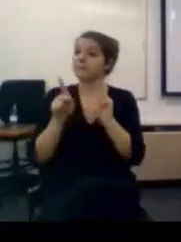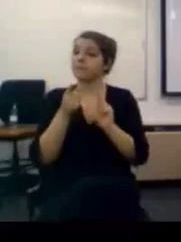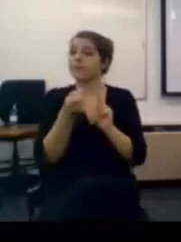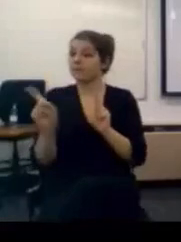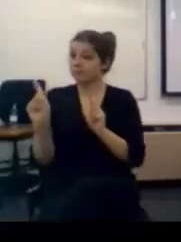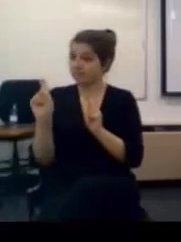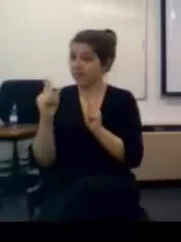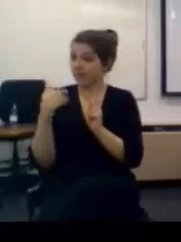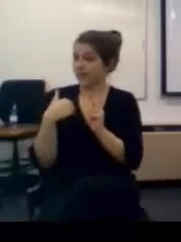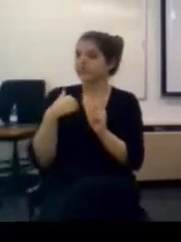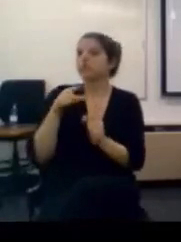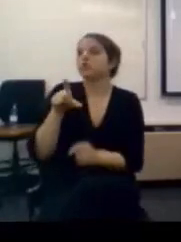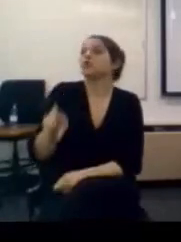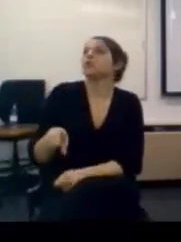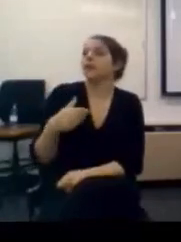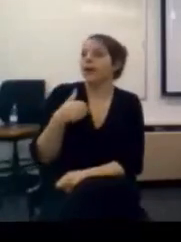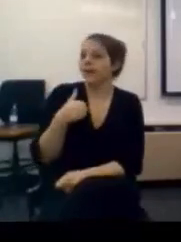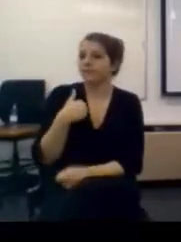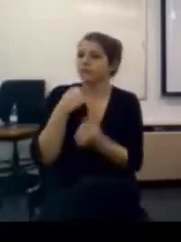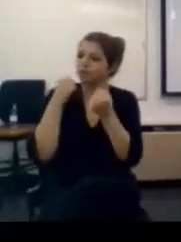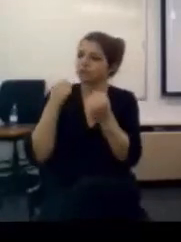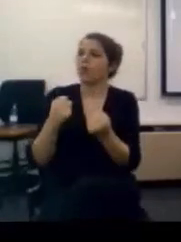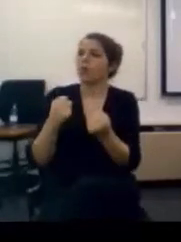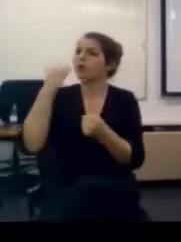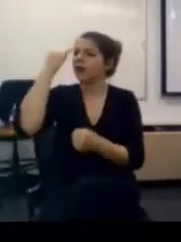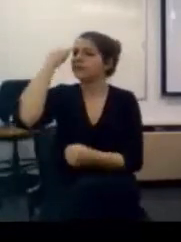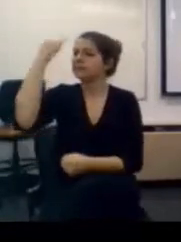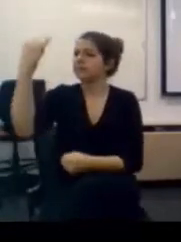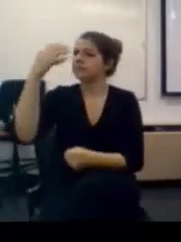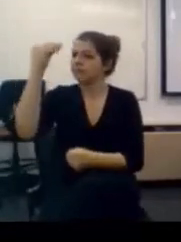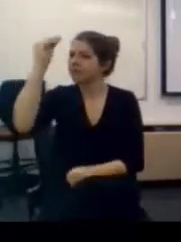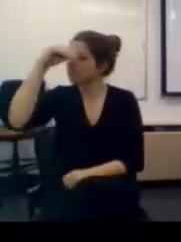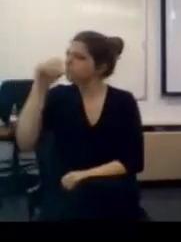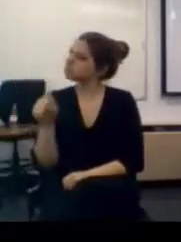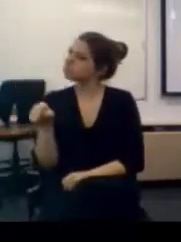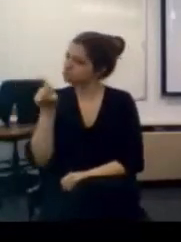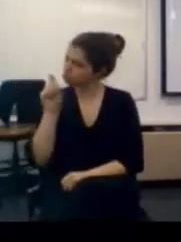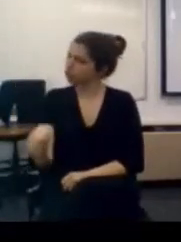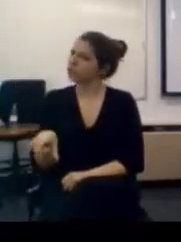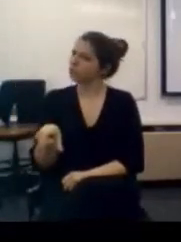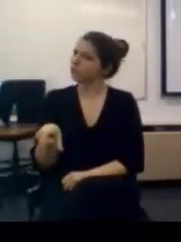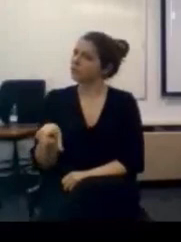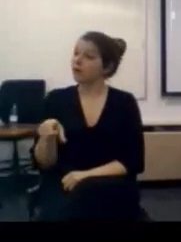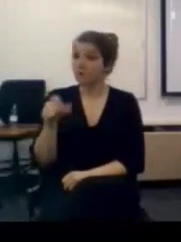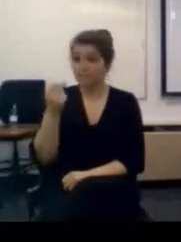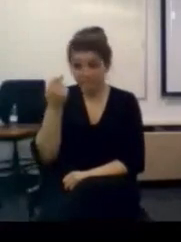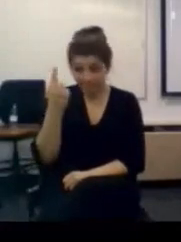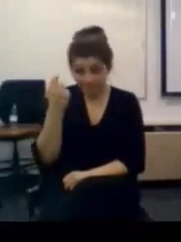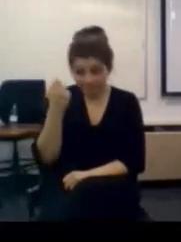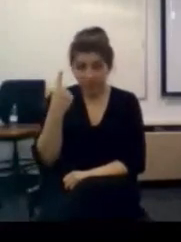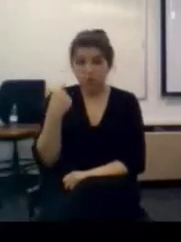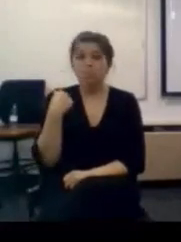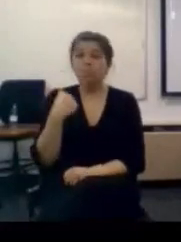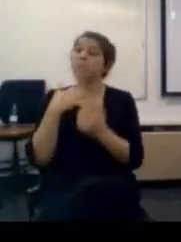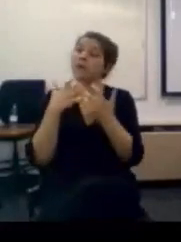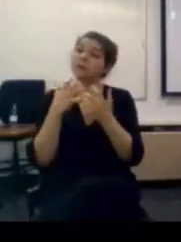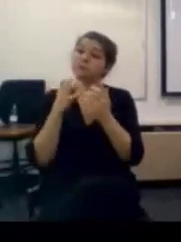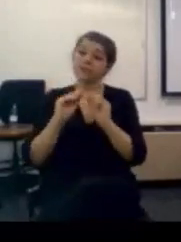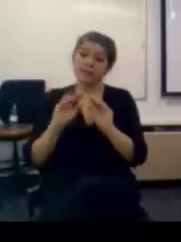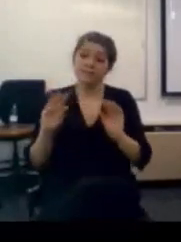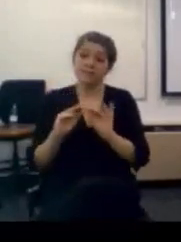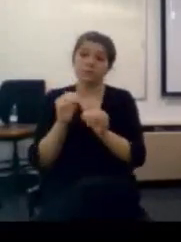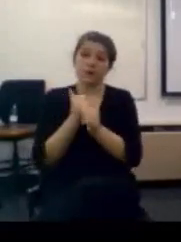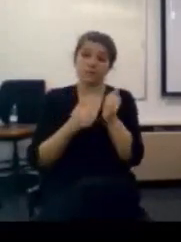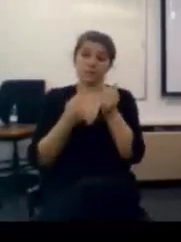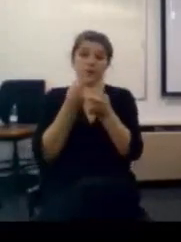advocacy, folks have and should have strong ideas and opinions.